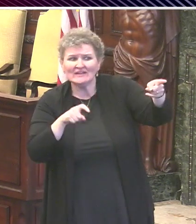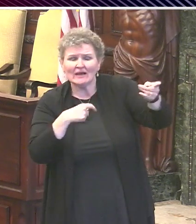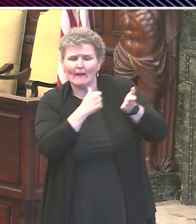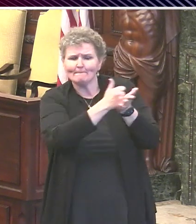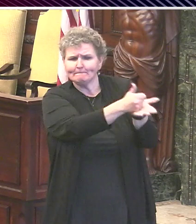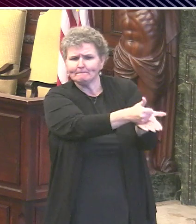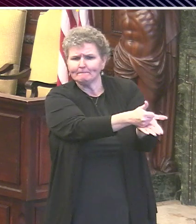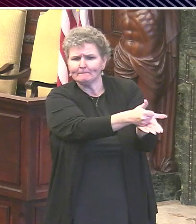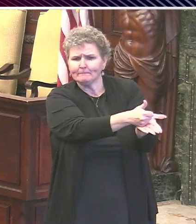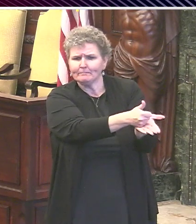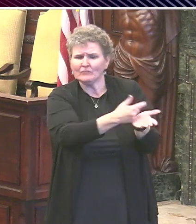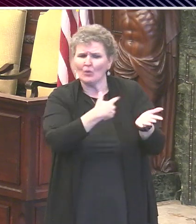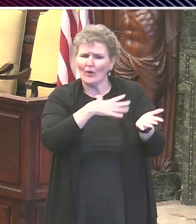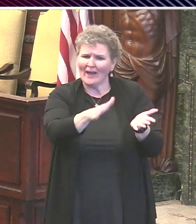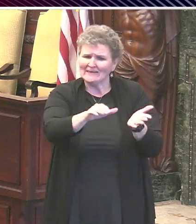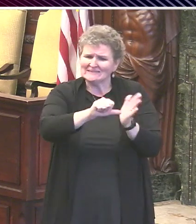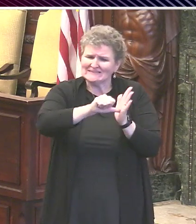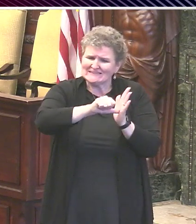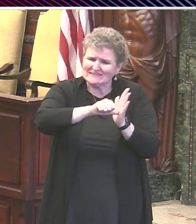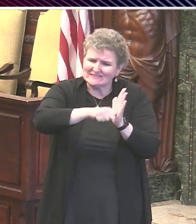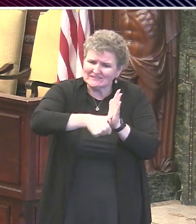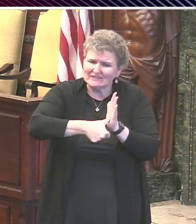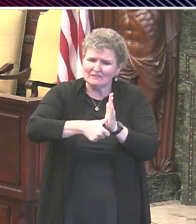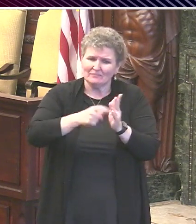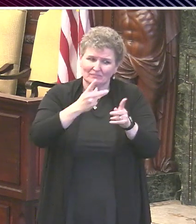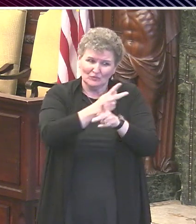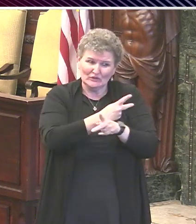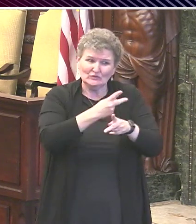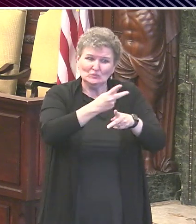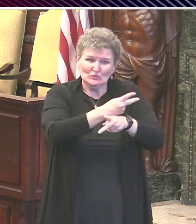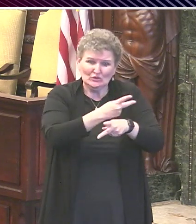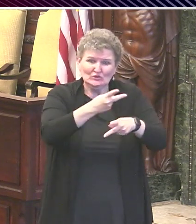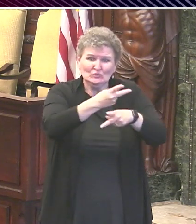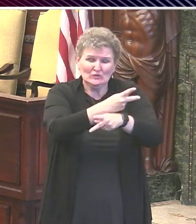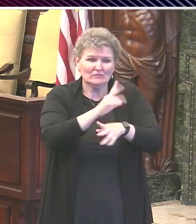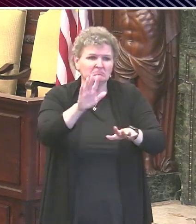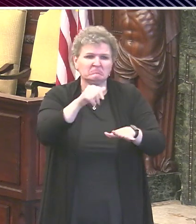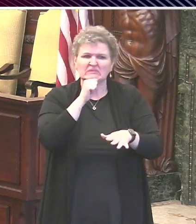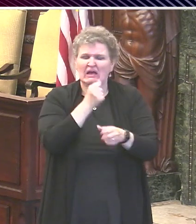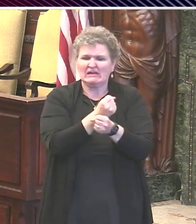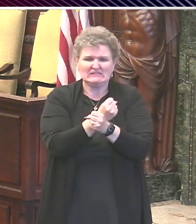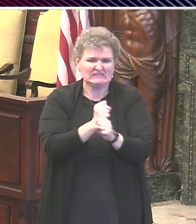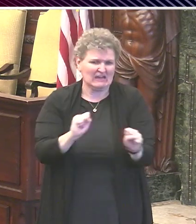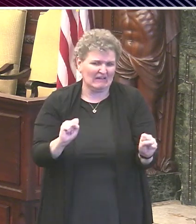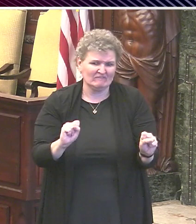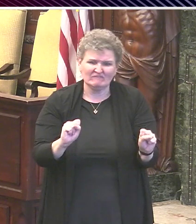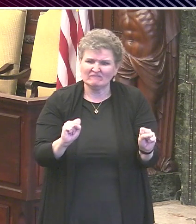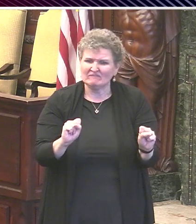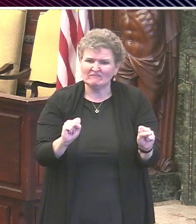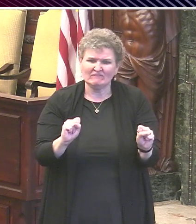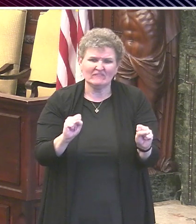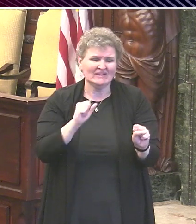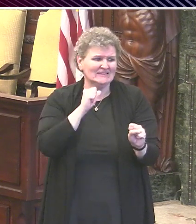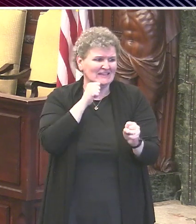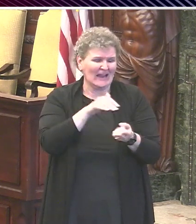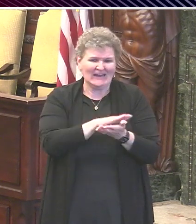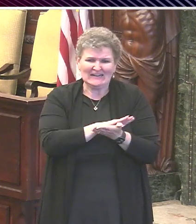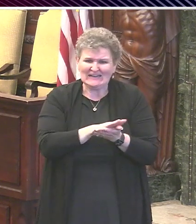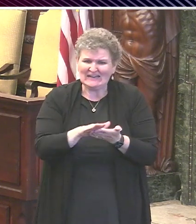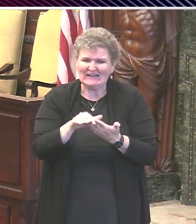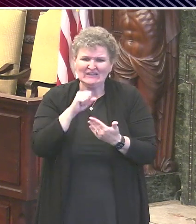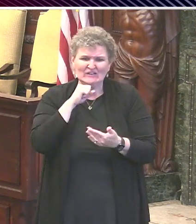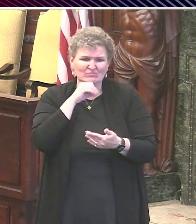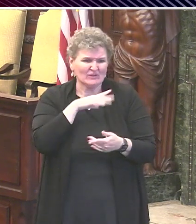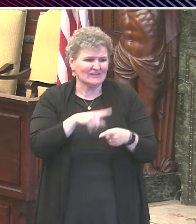it's becoming worse, an unhealthy, unsanitary, unsafe situation that cannot be sustained forever. And rather just